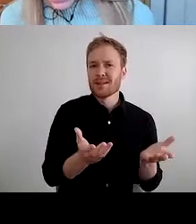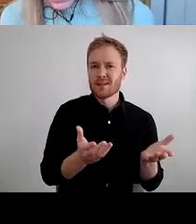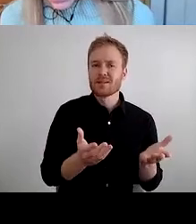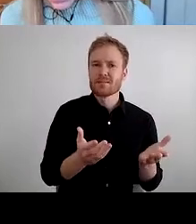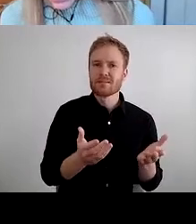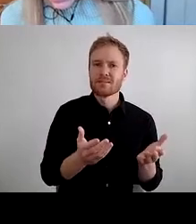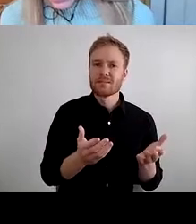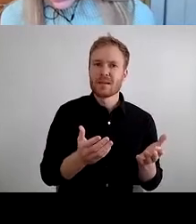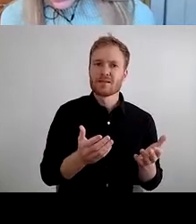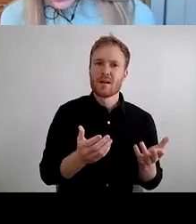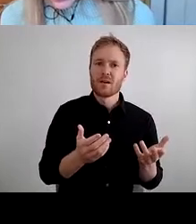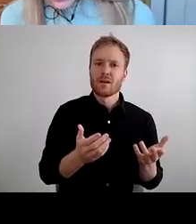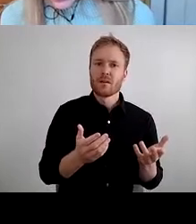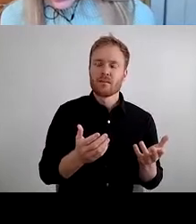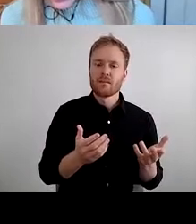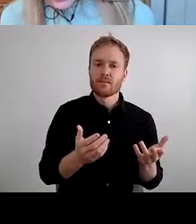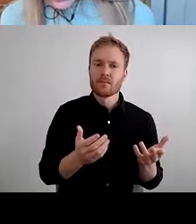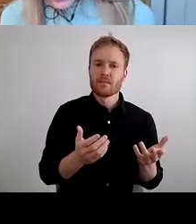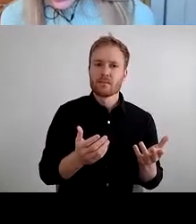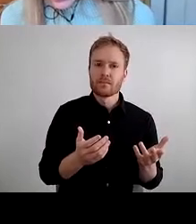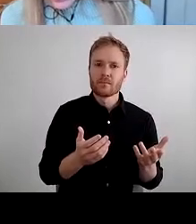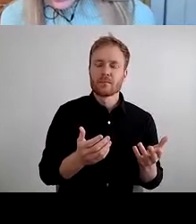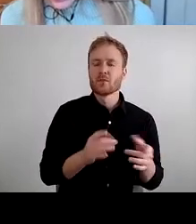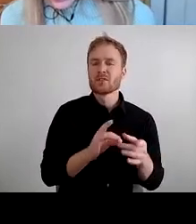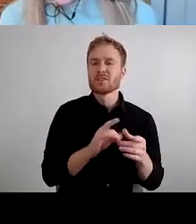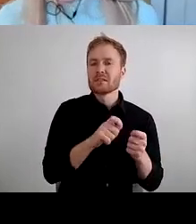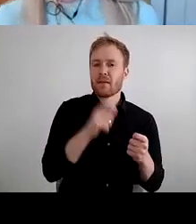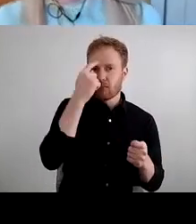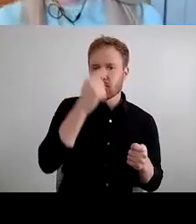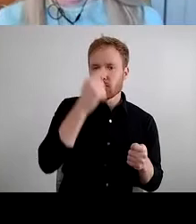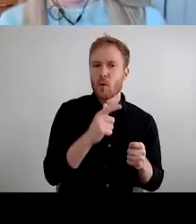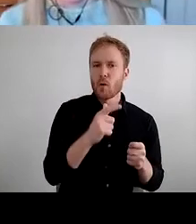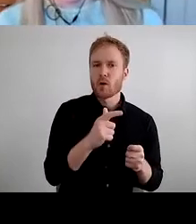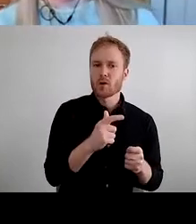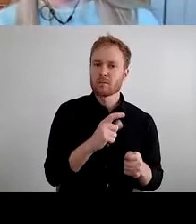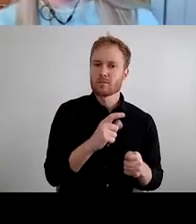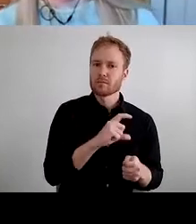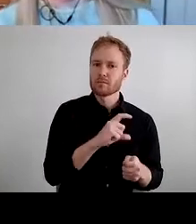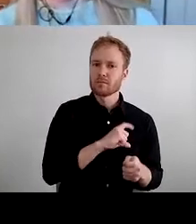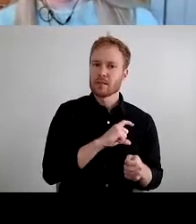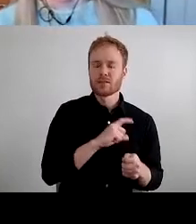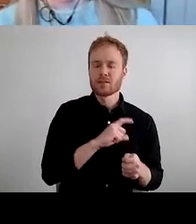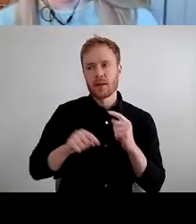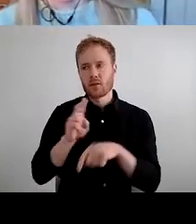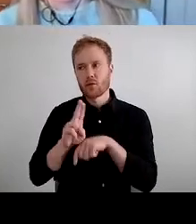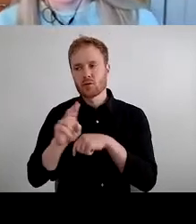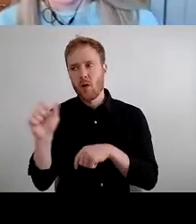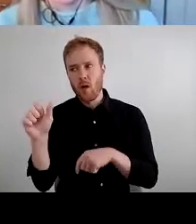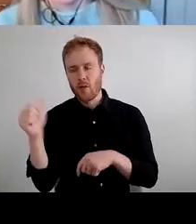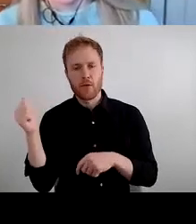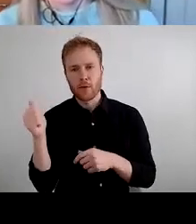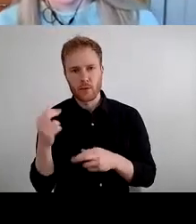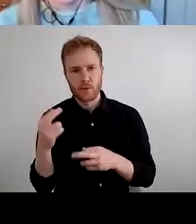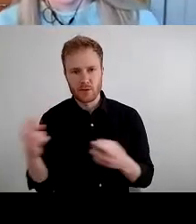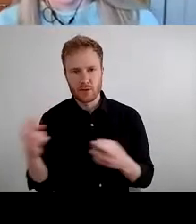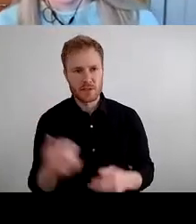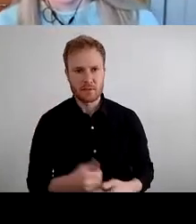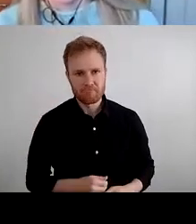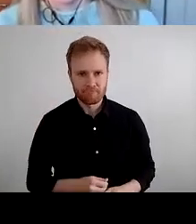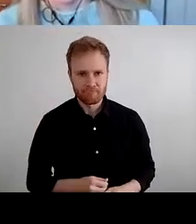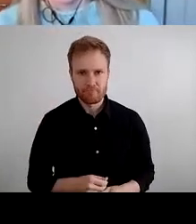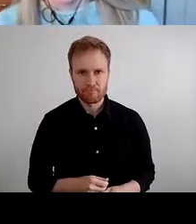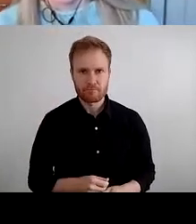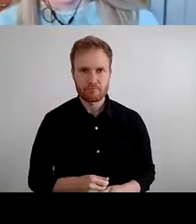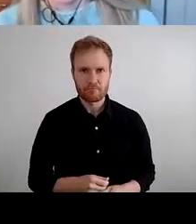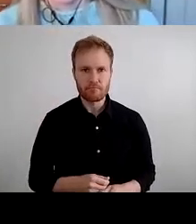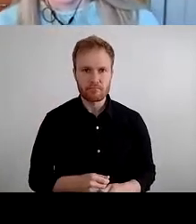can't utilize, typical other resources. Okay. Now, obviously, this question isn't for